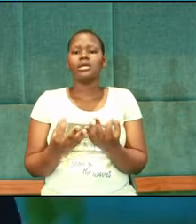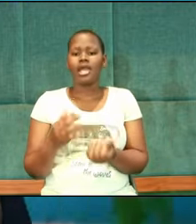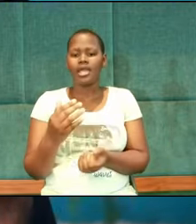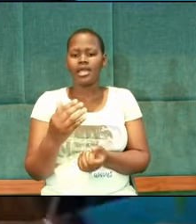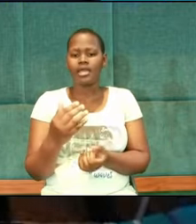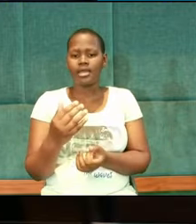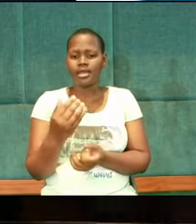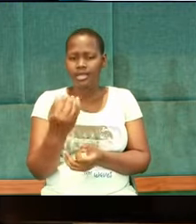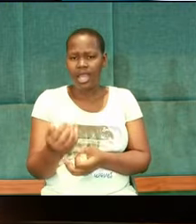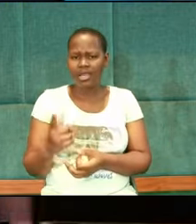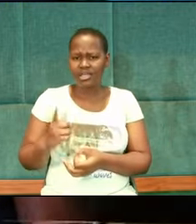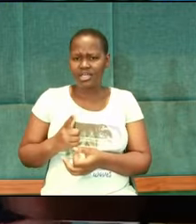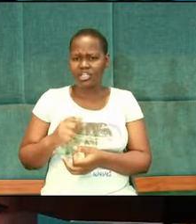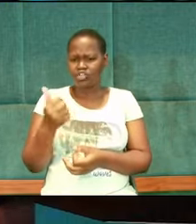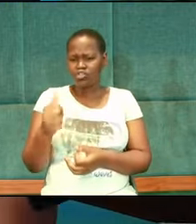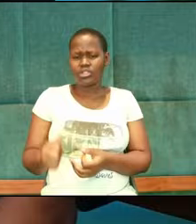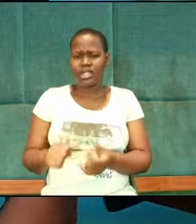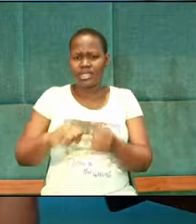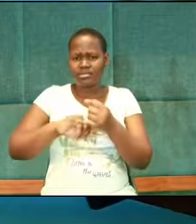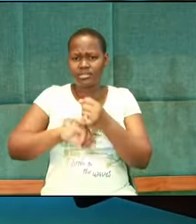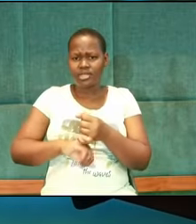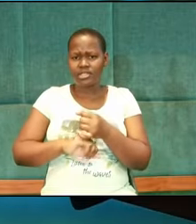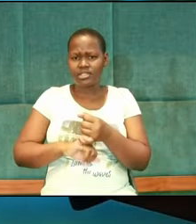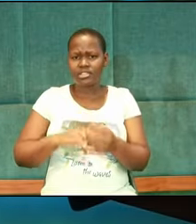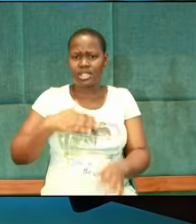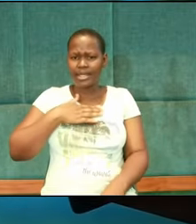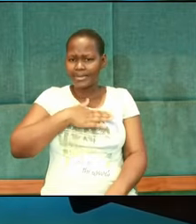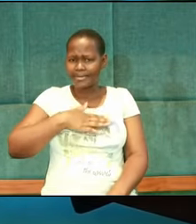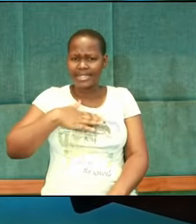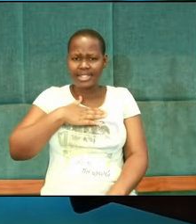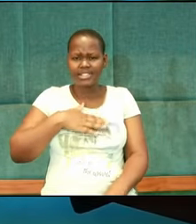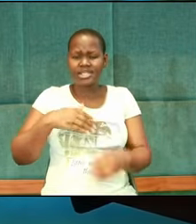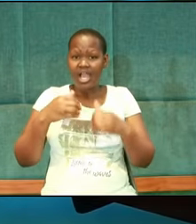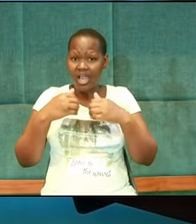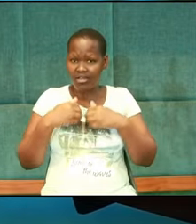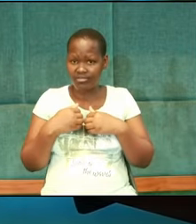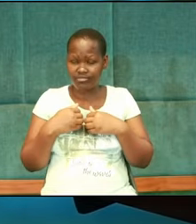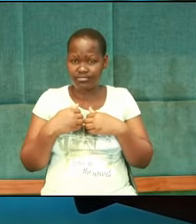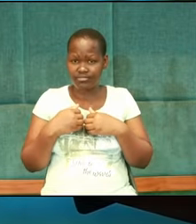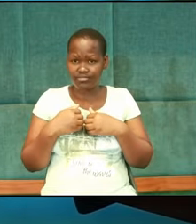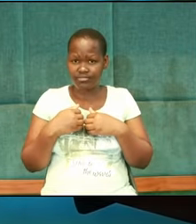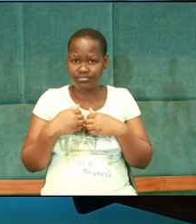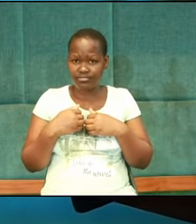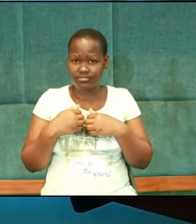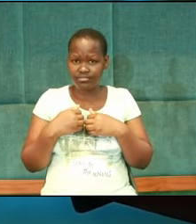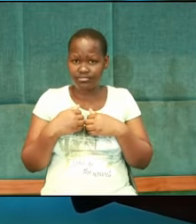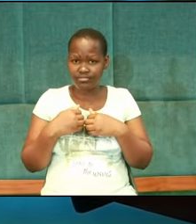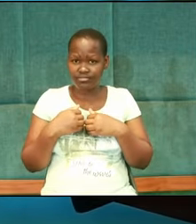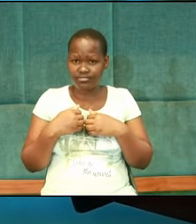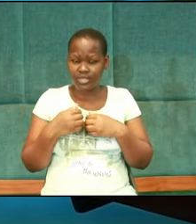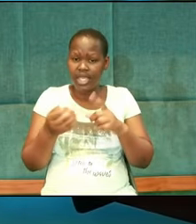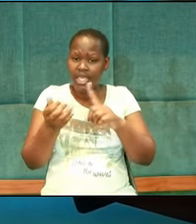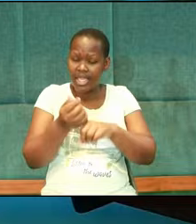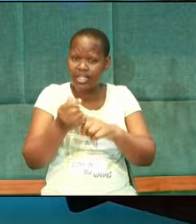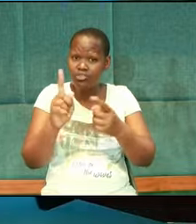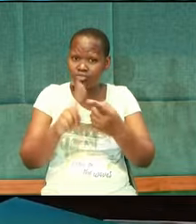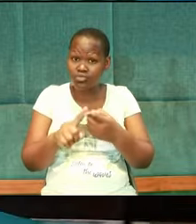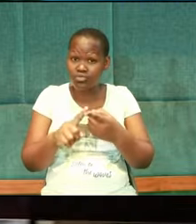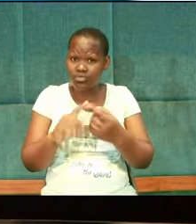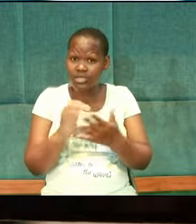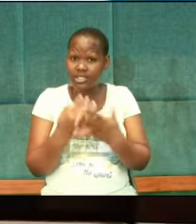married, young men that are not yet married, please, there is a certain threshold you need to get to before you get